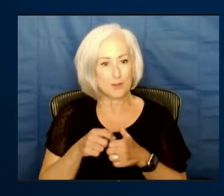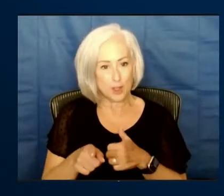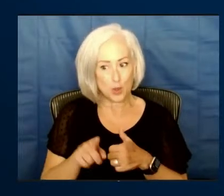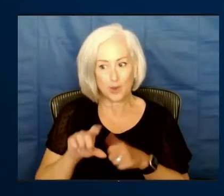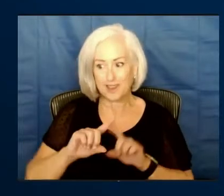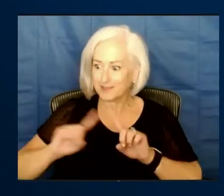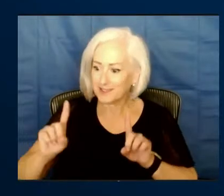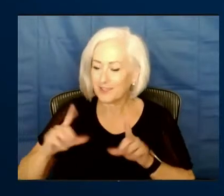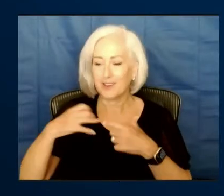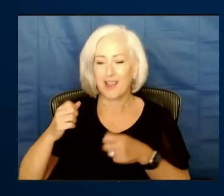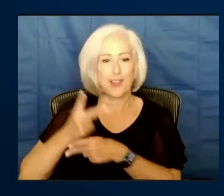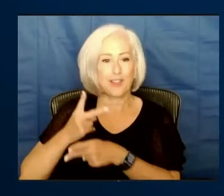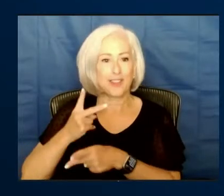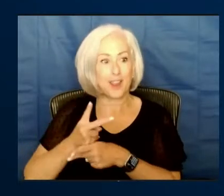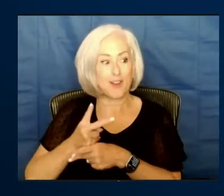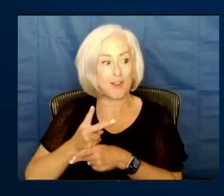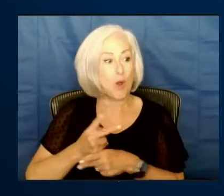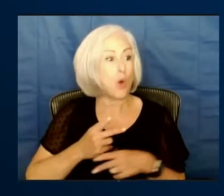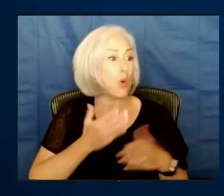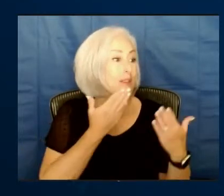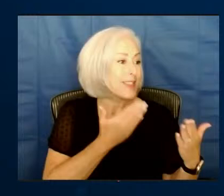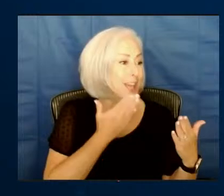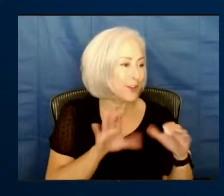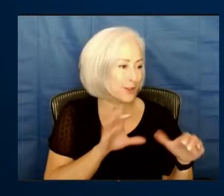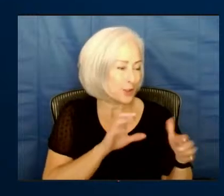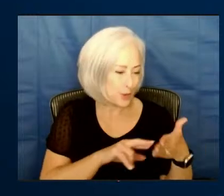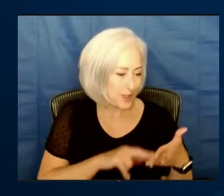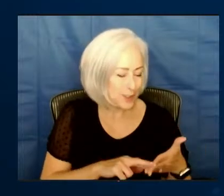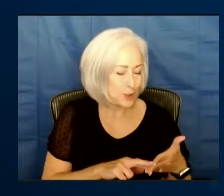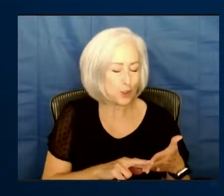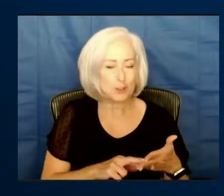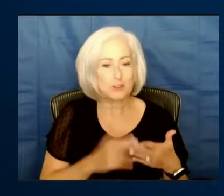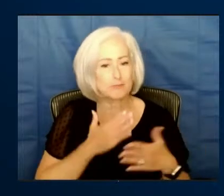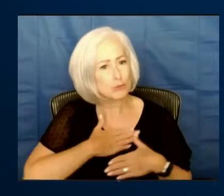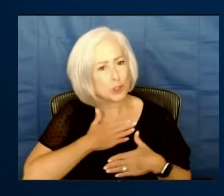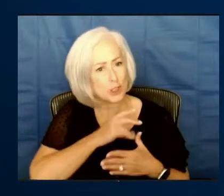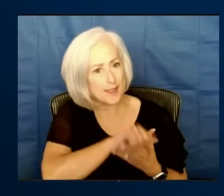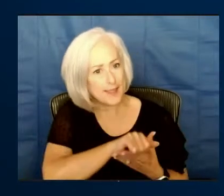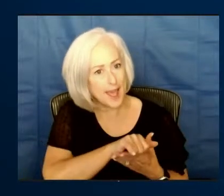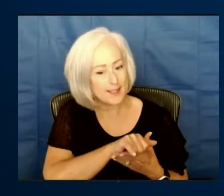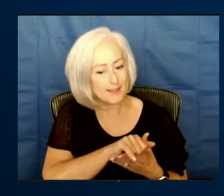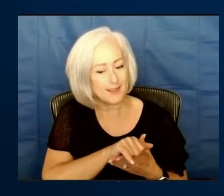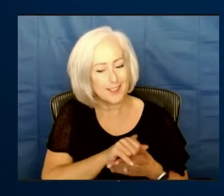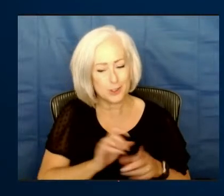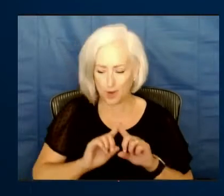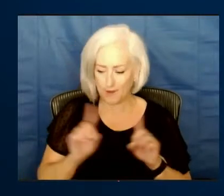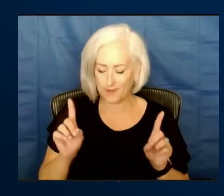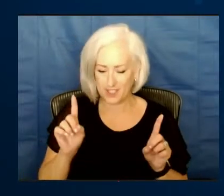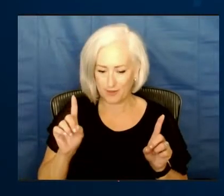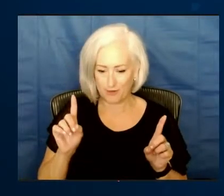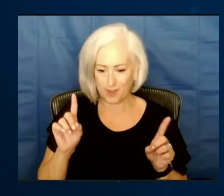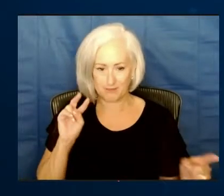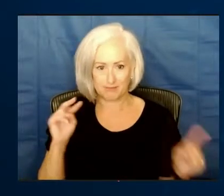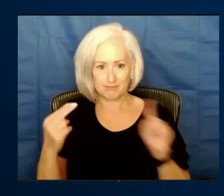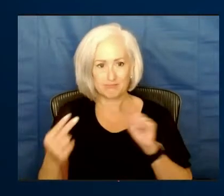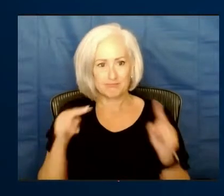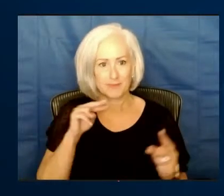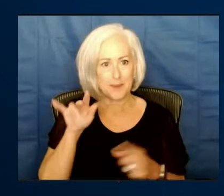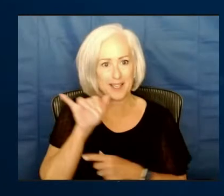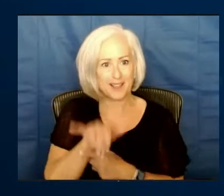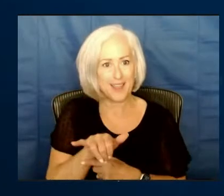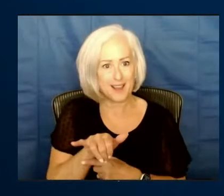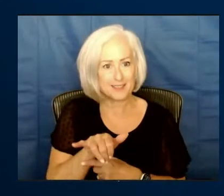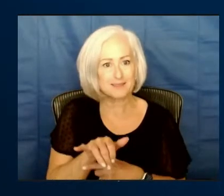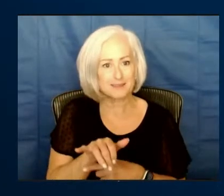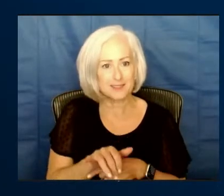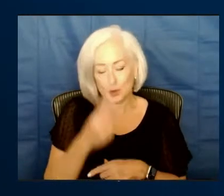doing research. So right from the start, there's a little bit of a different dynamic that occurs. So I do think you're right.